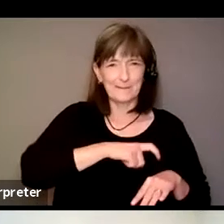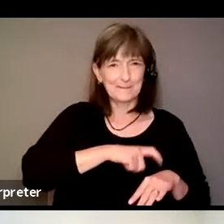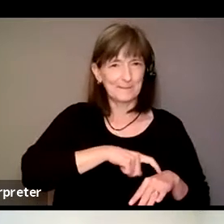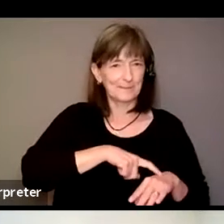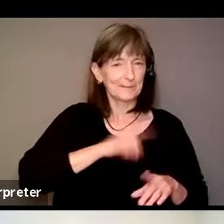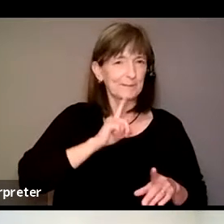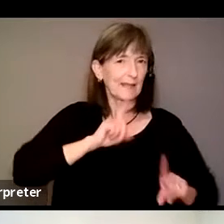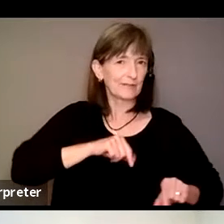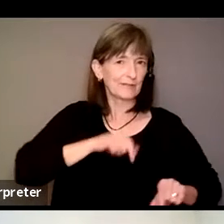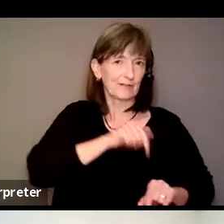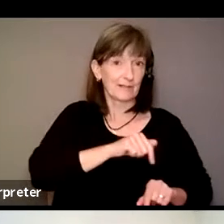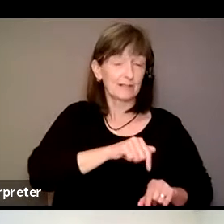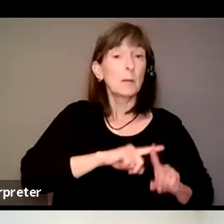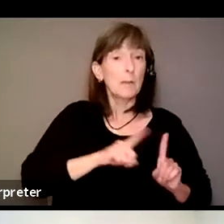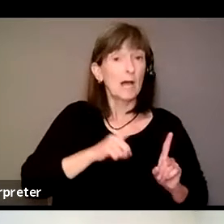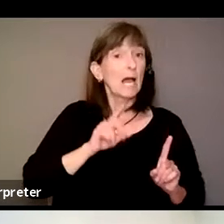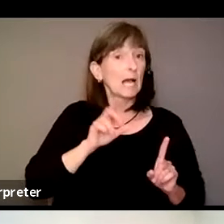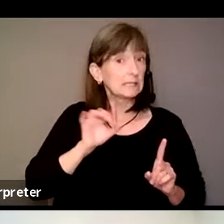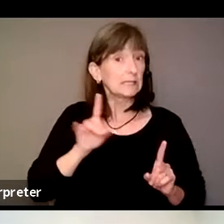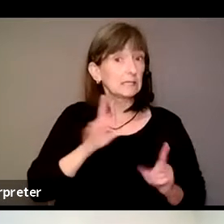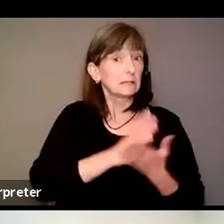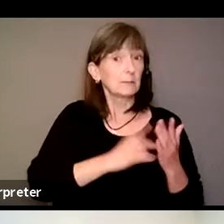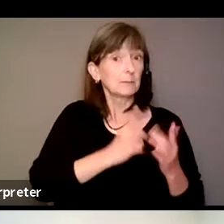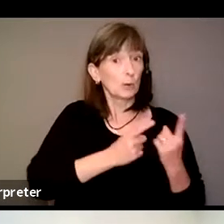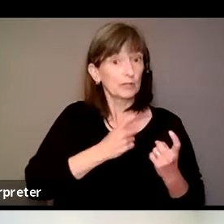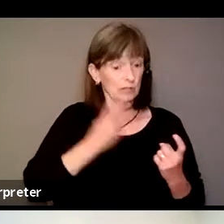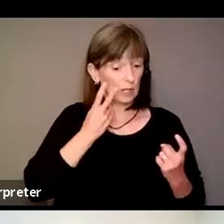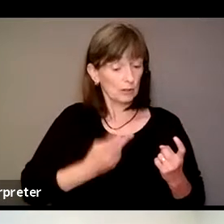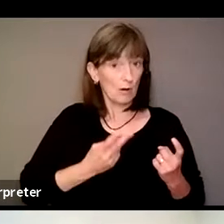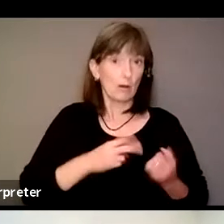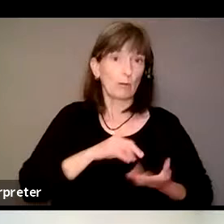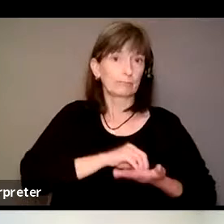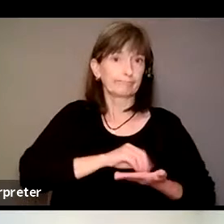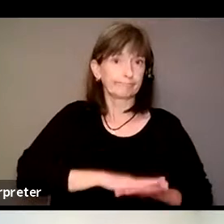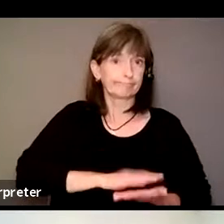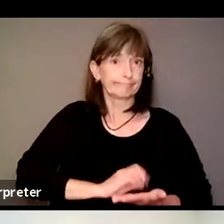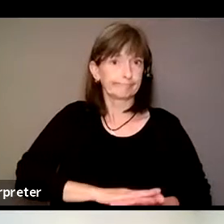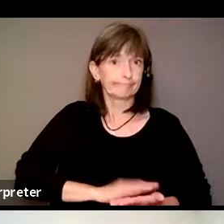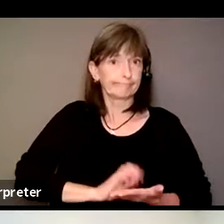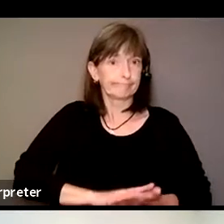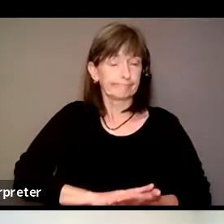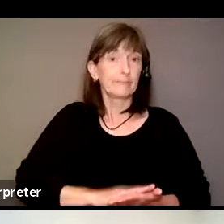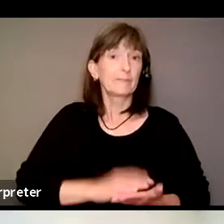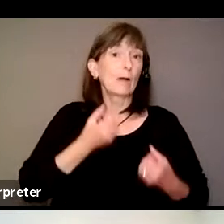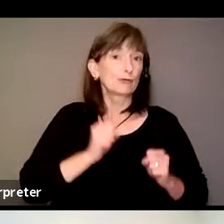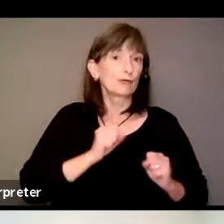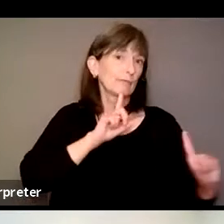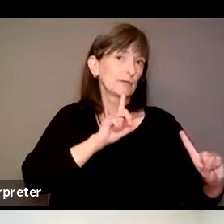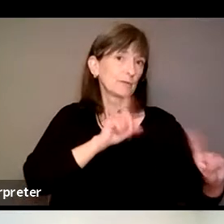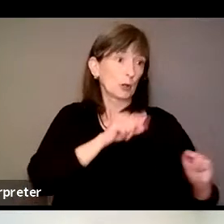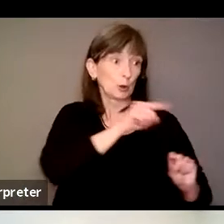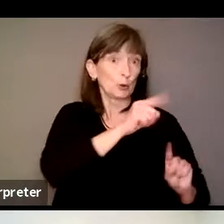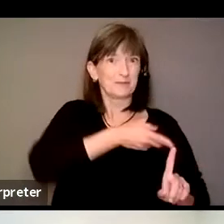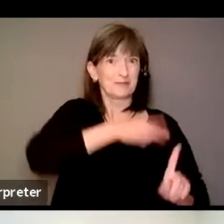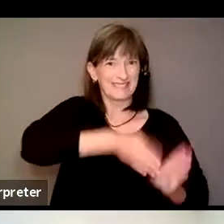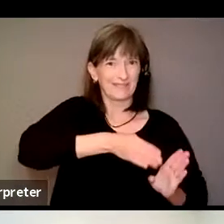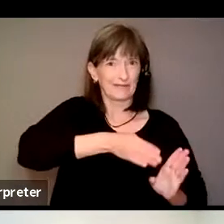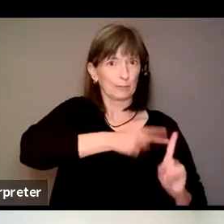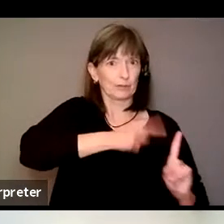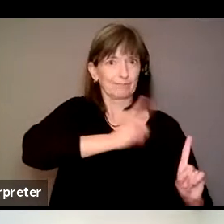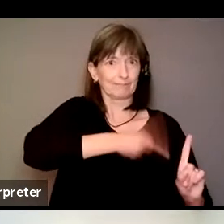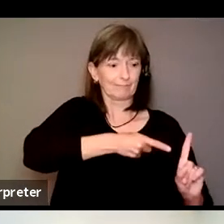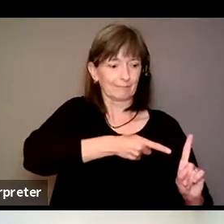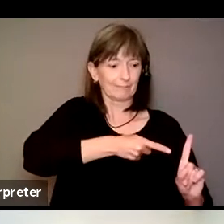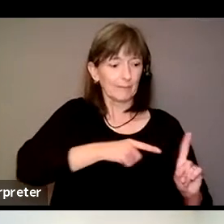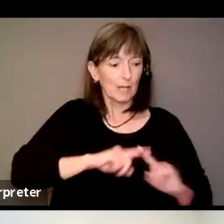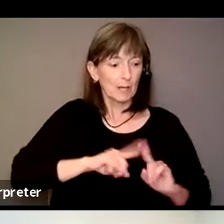today, but I did make note of some of the questions that I saw, and I'll do my best to get information back to the people who had those questions. But for today, our